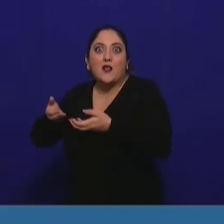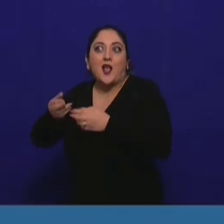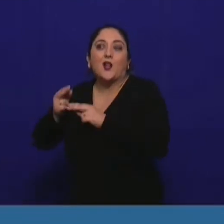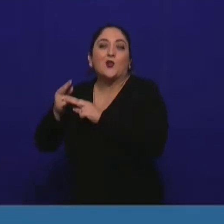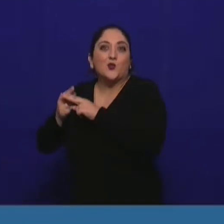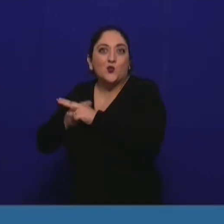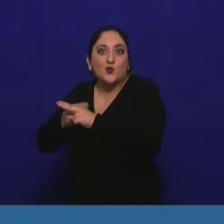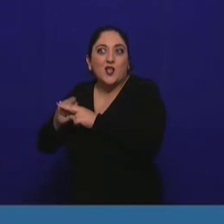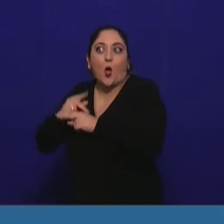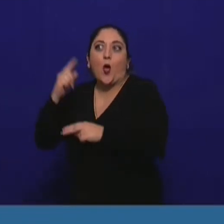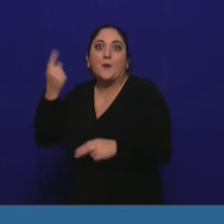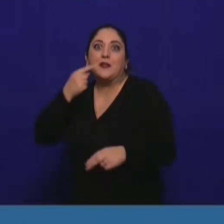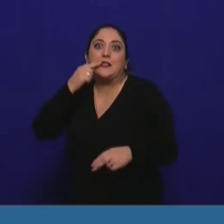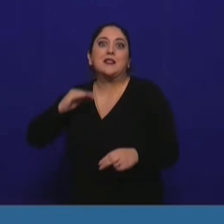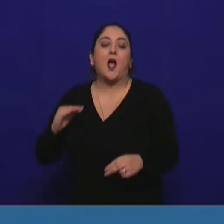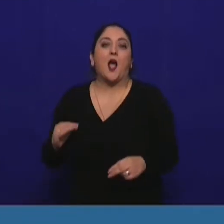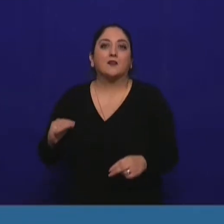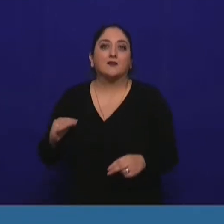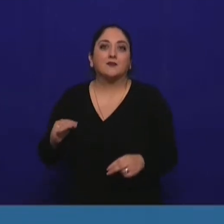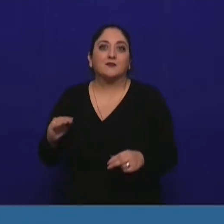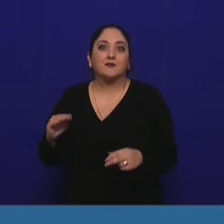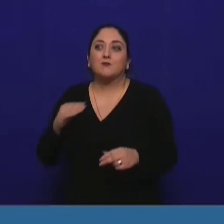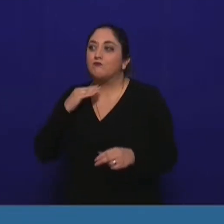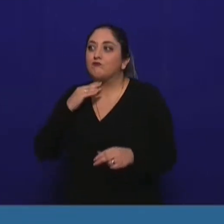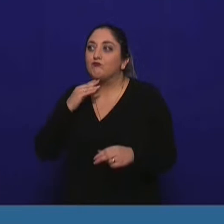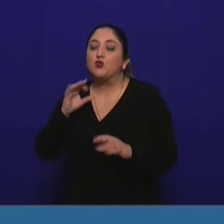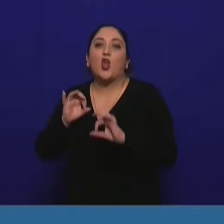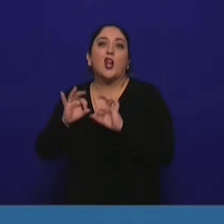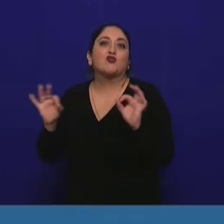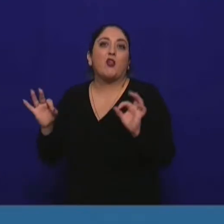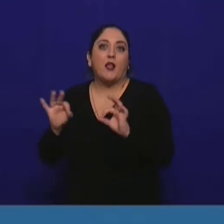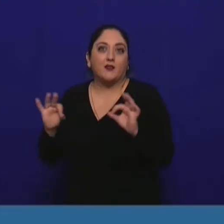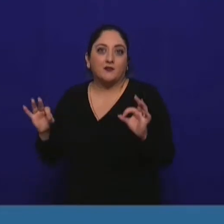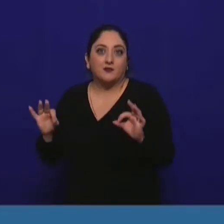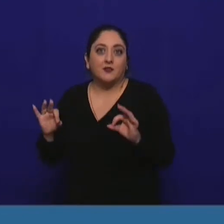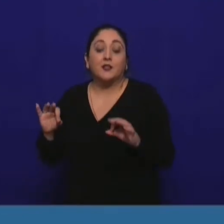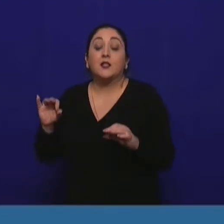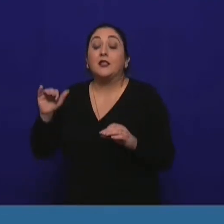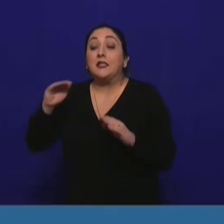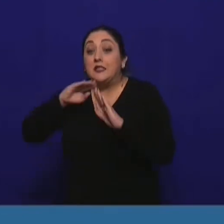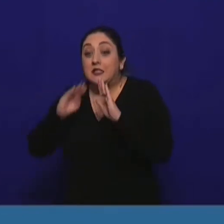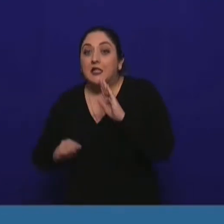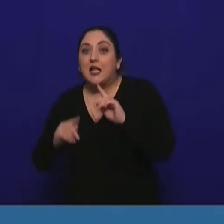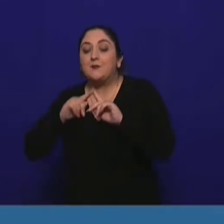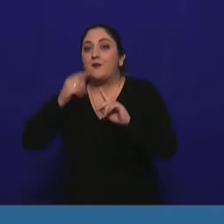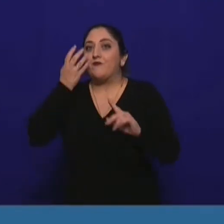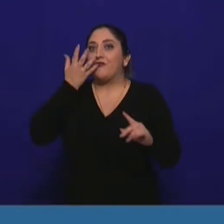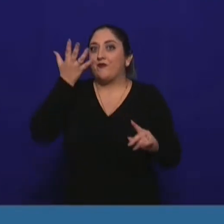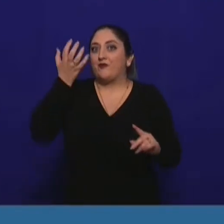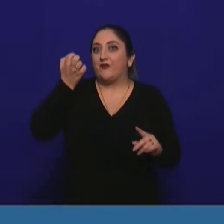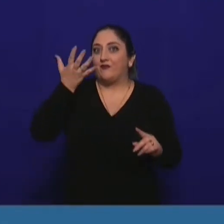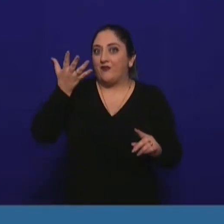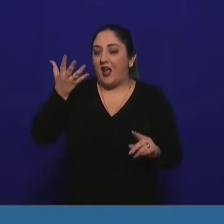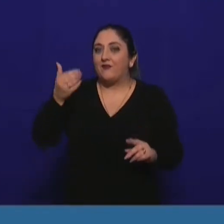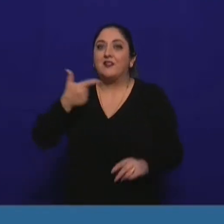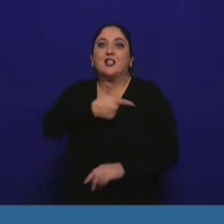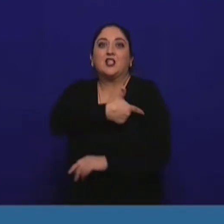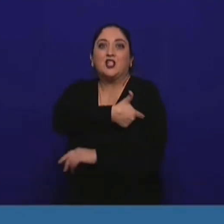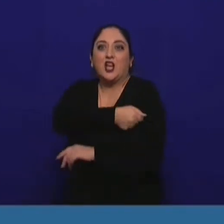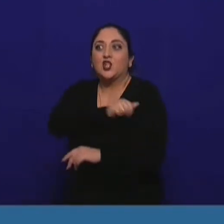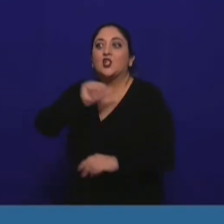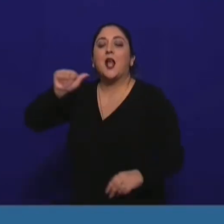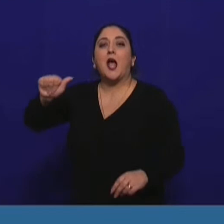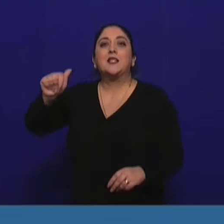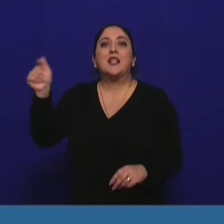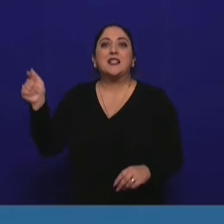U allura dawk in-nies li huma ta' età inqas minn 55 sena qegħdin nofrulhom l-AstraZeneca. U għalhekk li